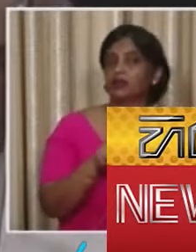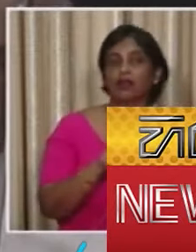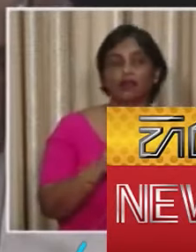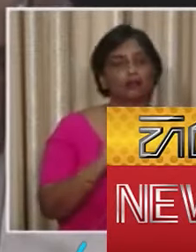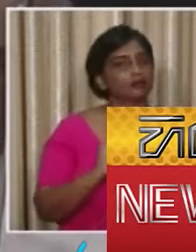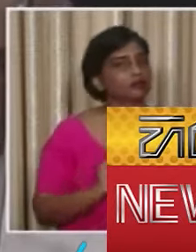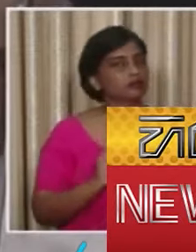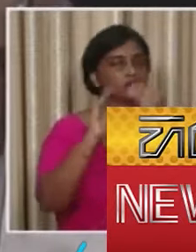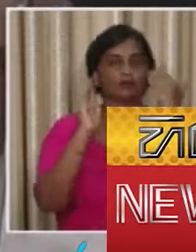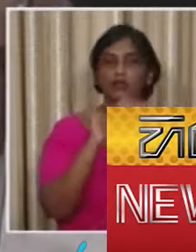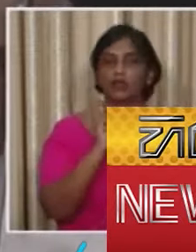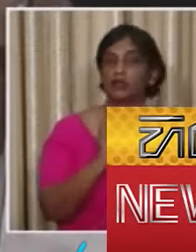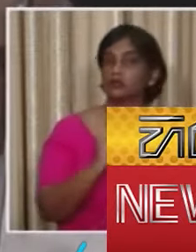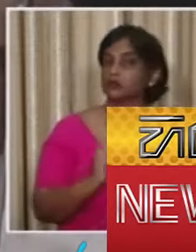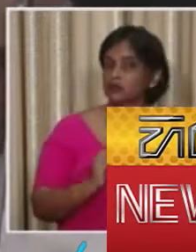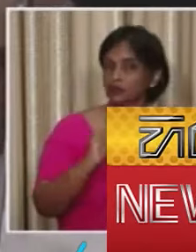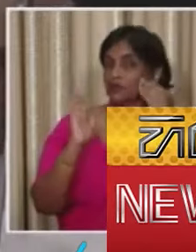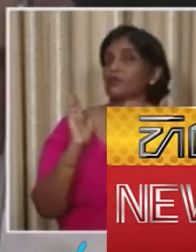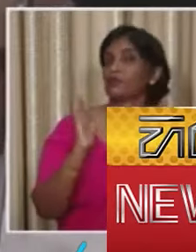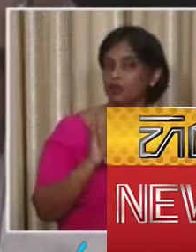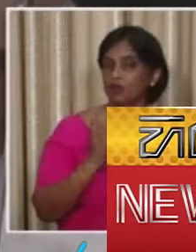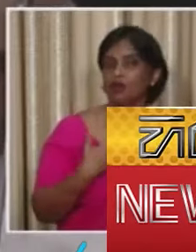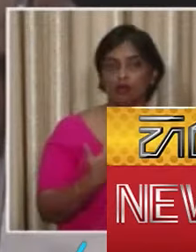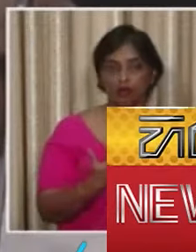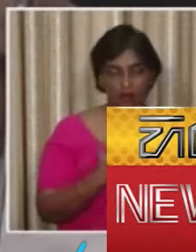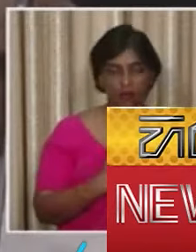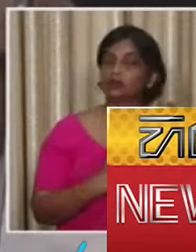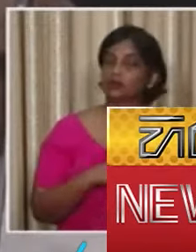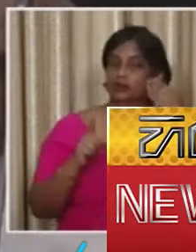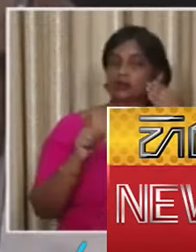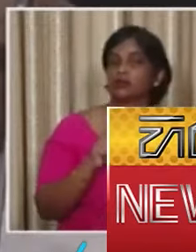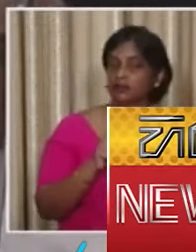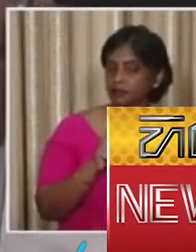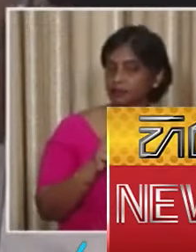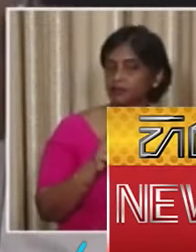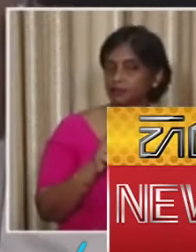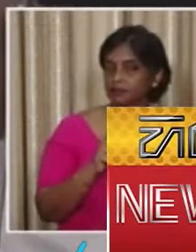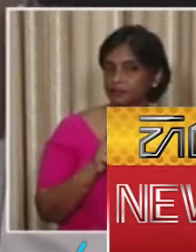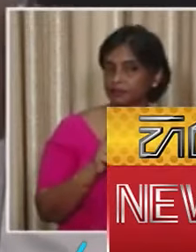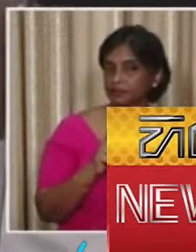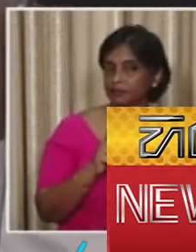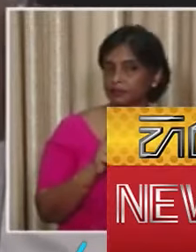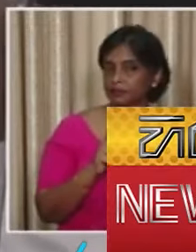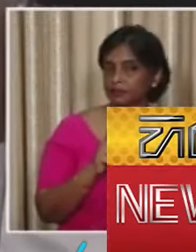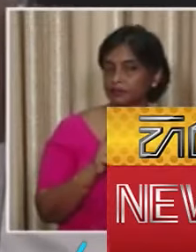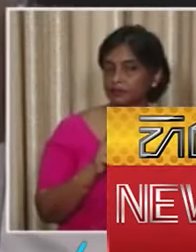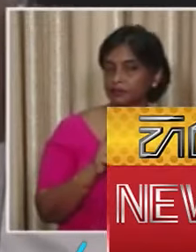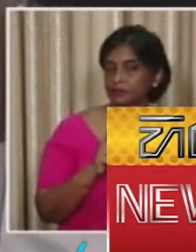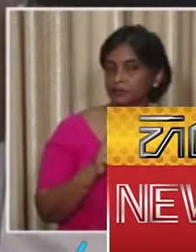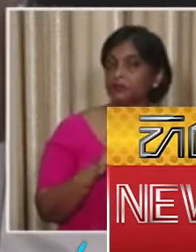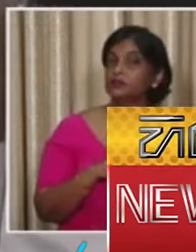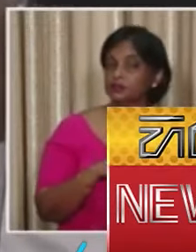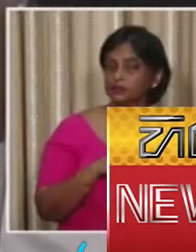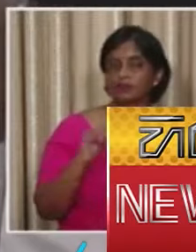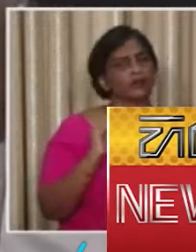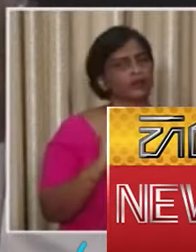In parallel, the fiscal, monetary, state-owned enterprise and other reforms must continue in parallel to ensure that